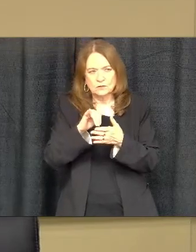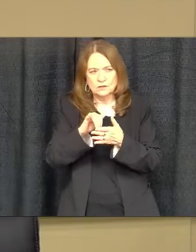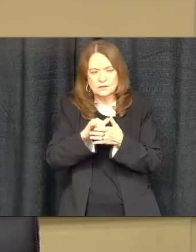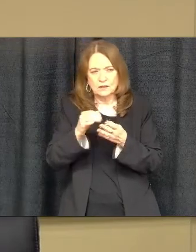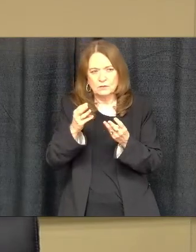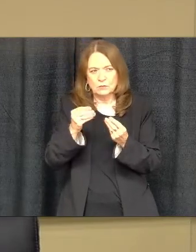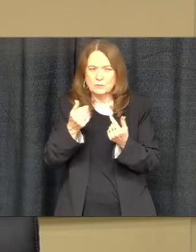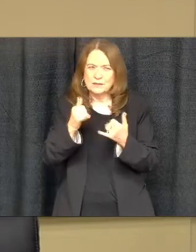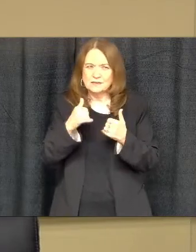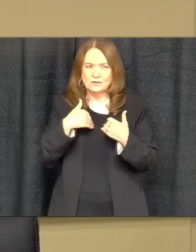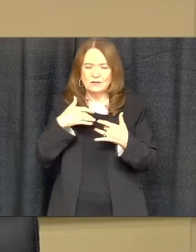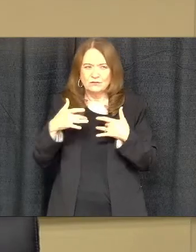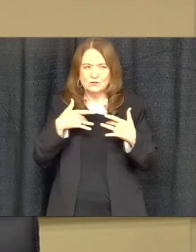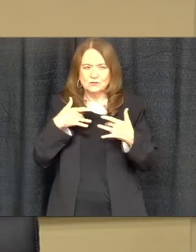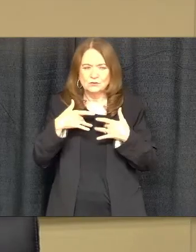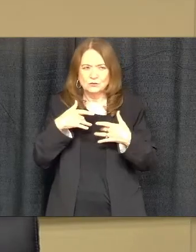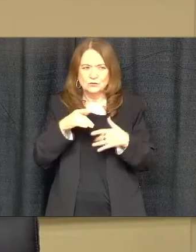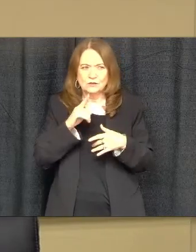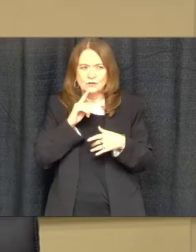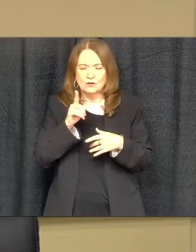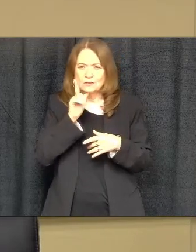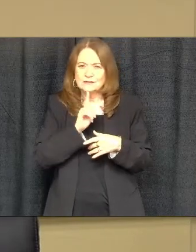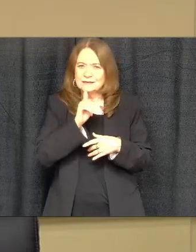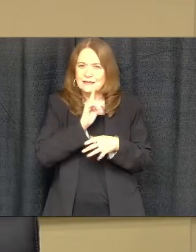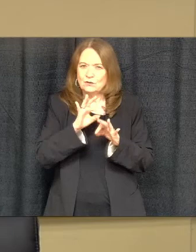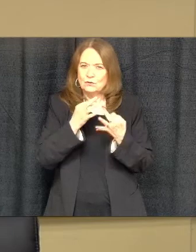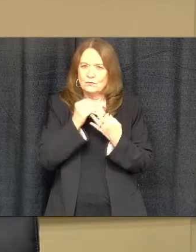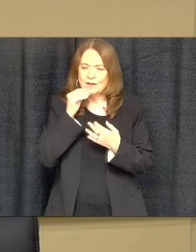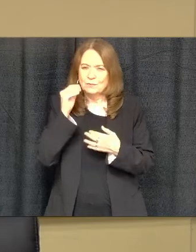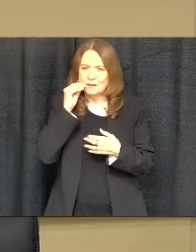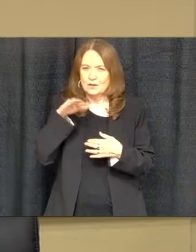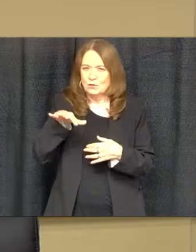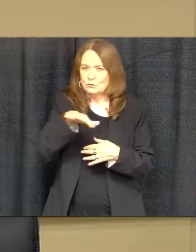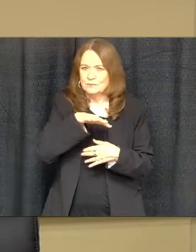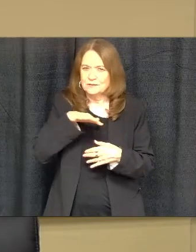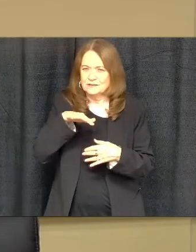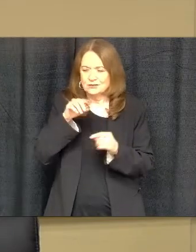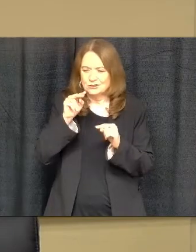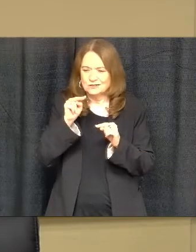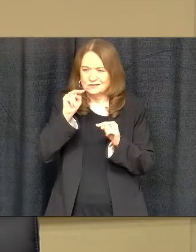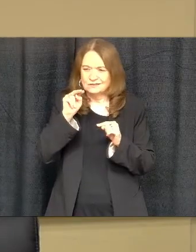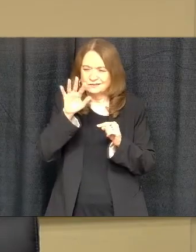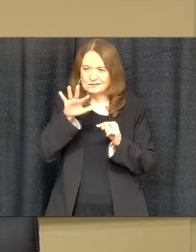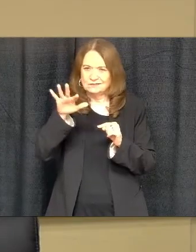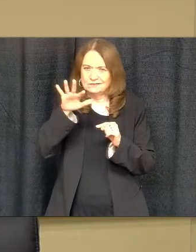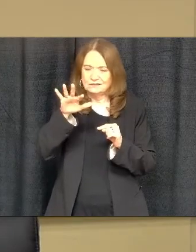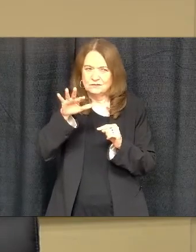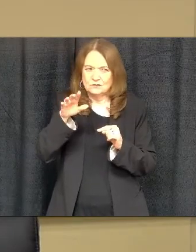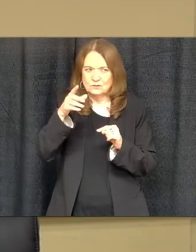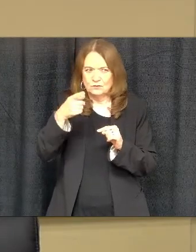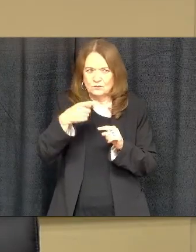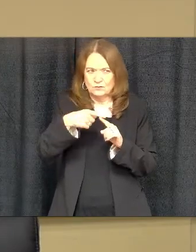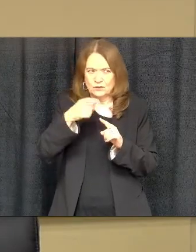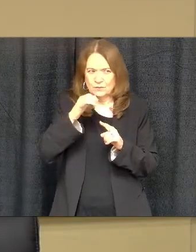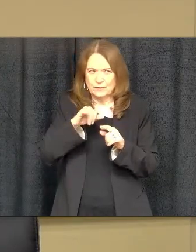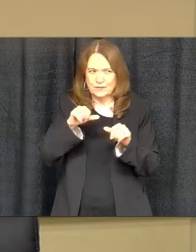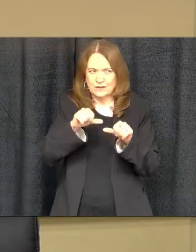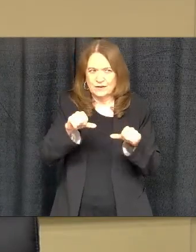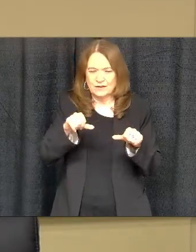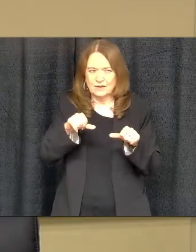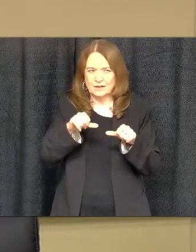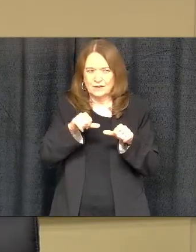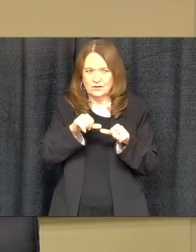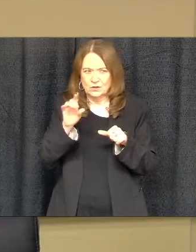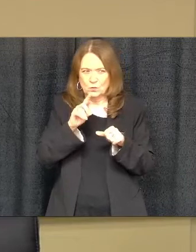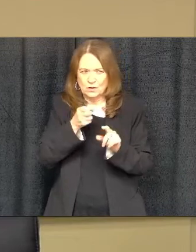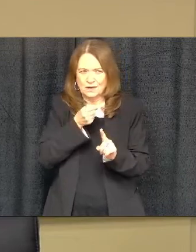have concerns. There are single-family homes just up from where that parcel hits Stephanie Drive.